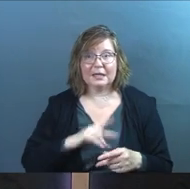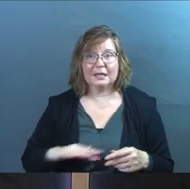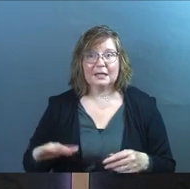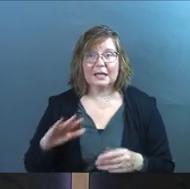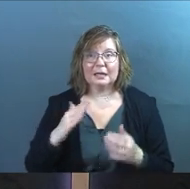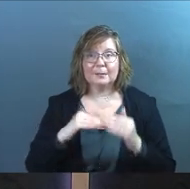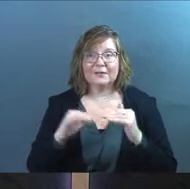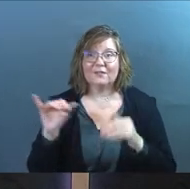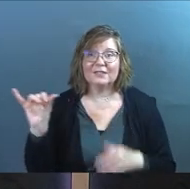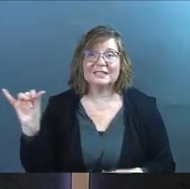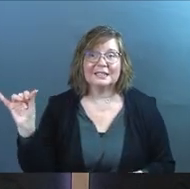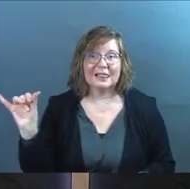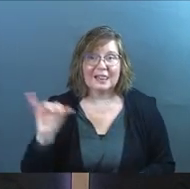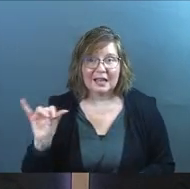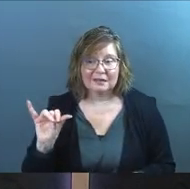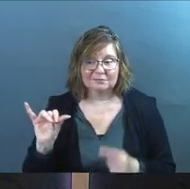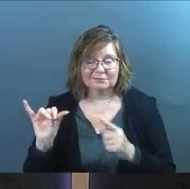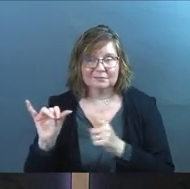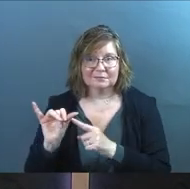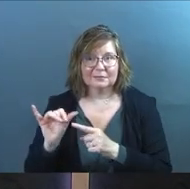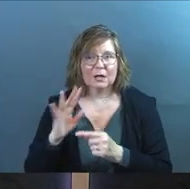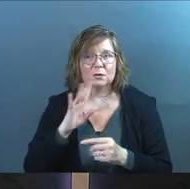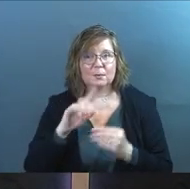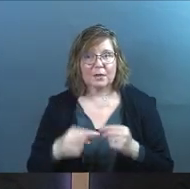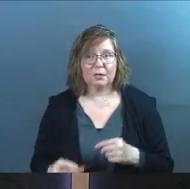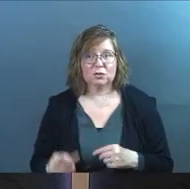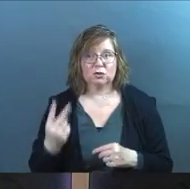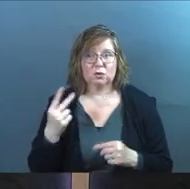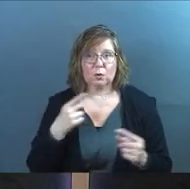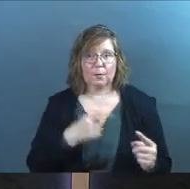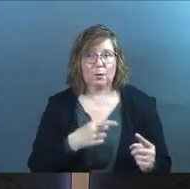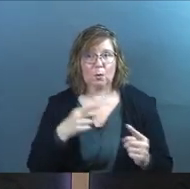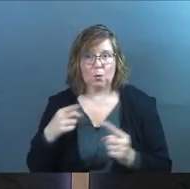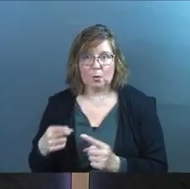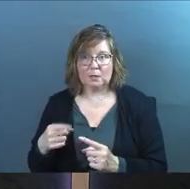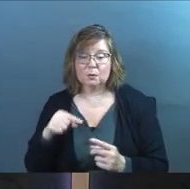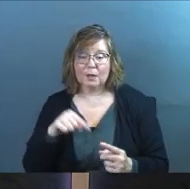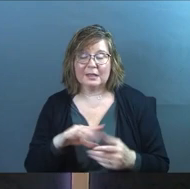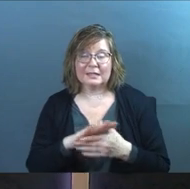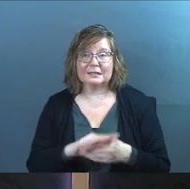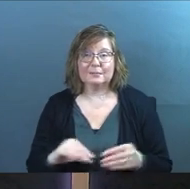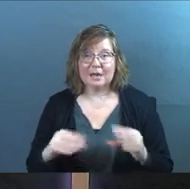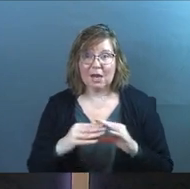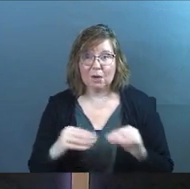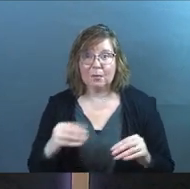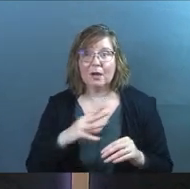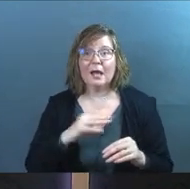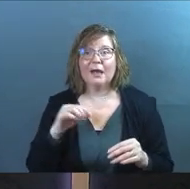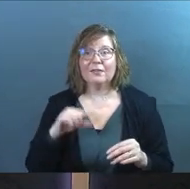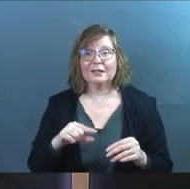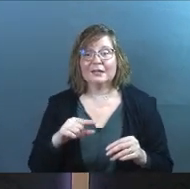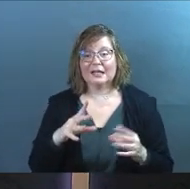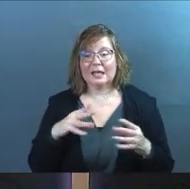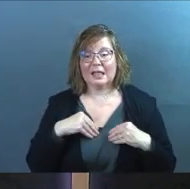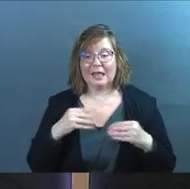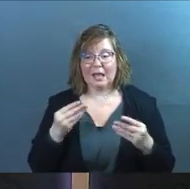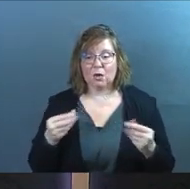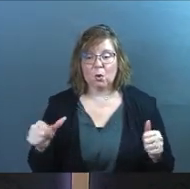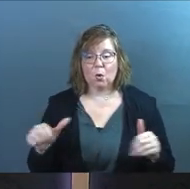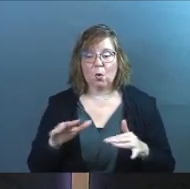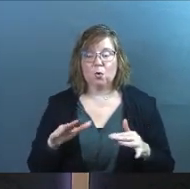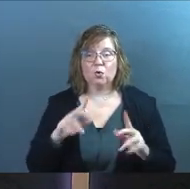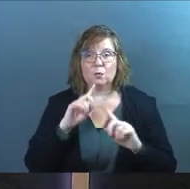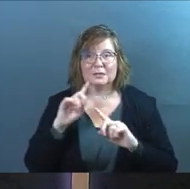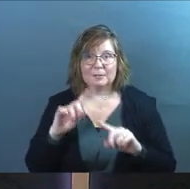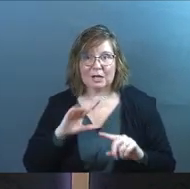is like. That's what I want to talk about today. I want to give 2 points on what this parable and this landowner's response